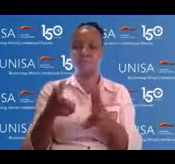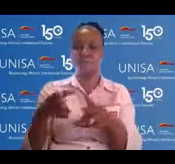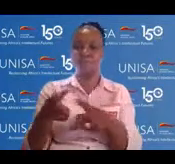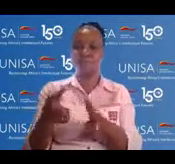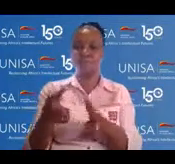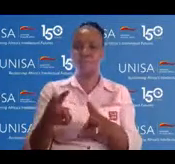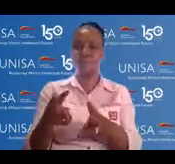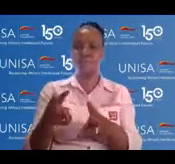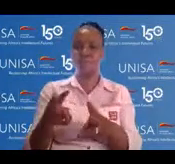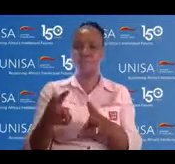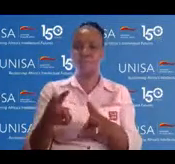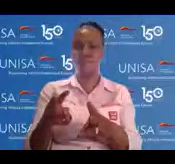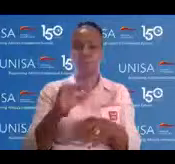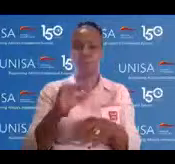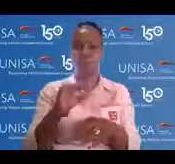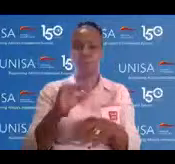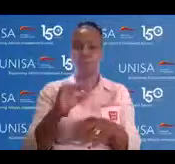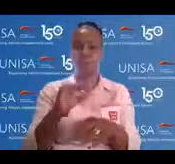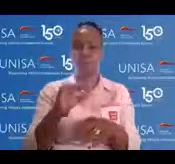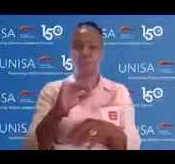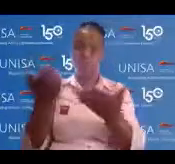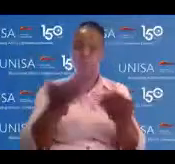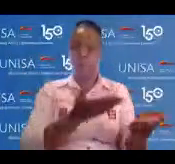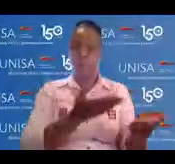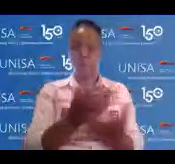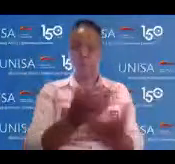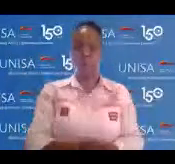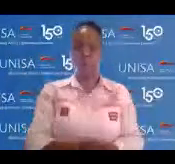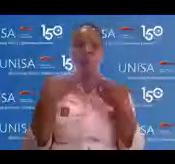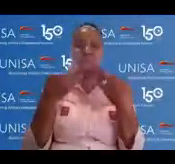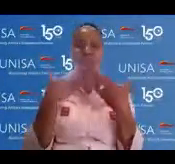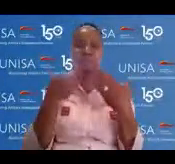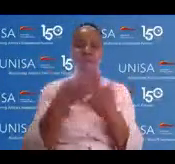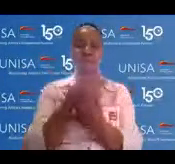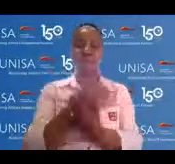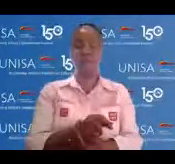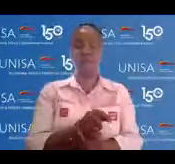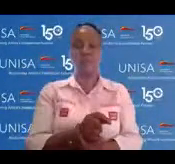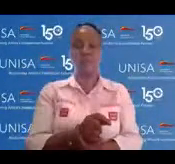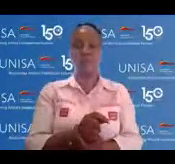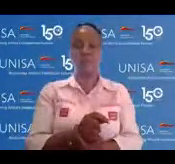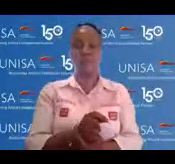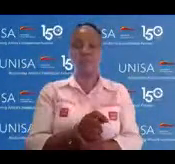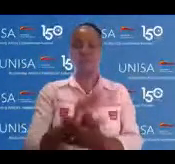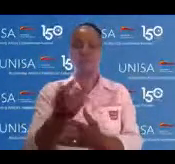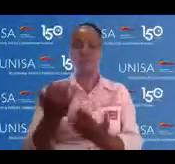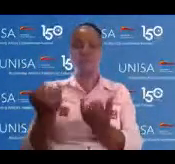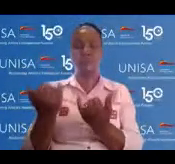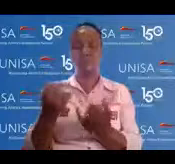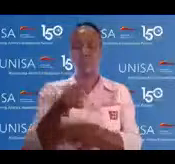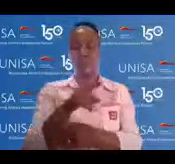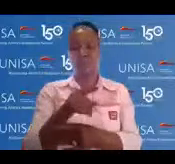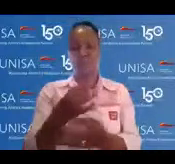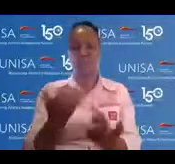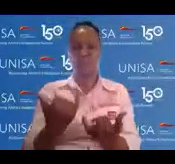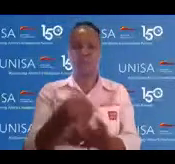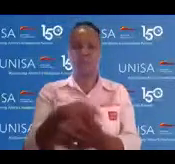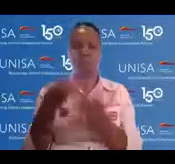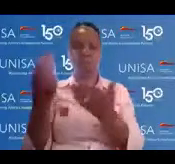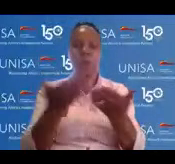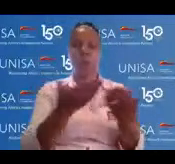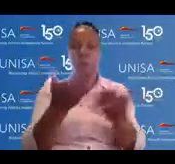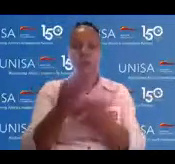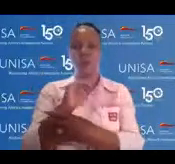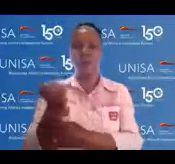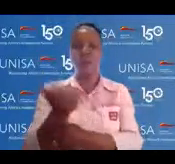you. Thank you, Denzel. And you threw me for a loop there. I wasn't expecting to go ahead. Welcome, everyone, to my